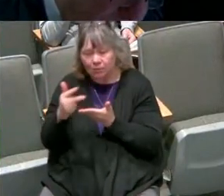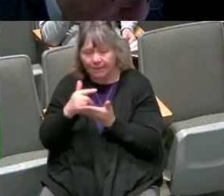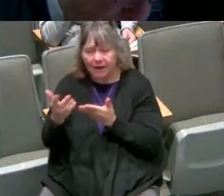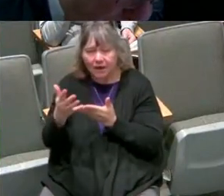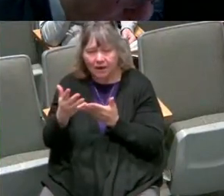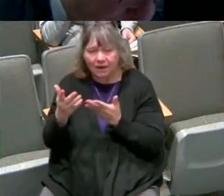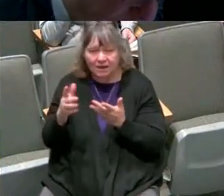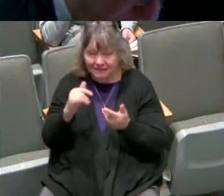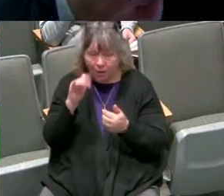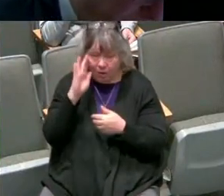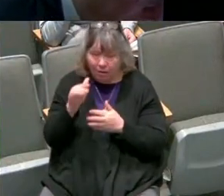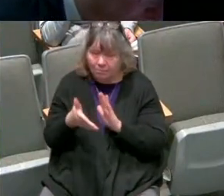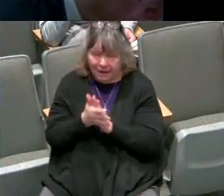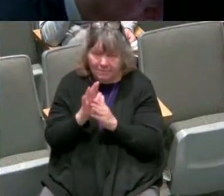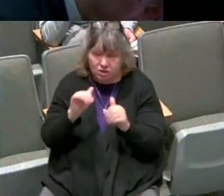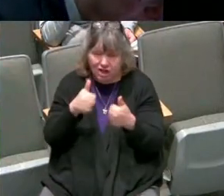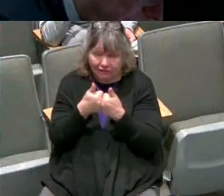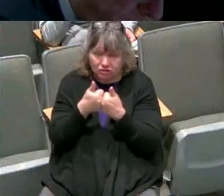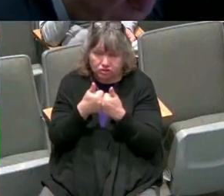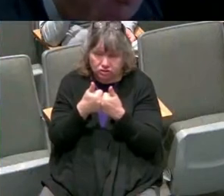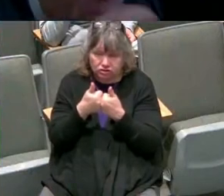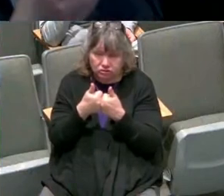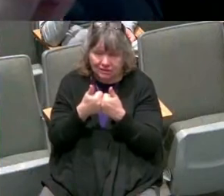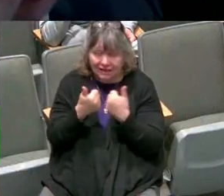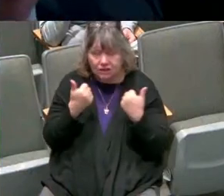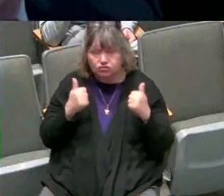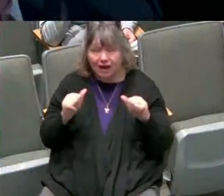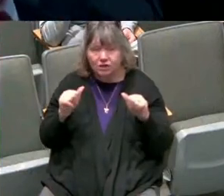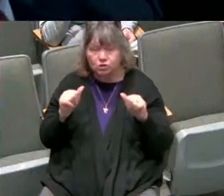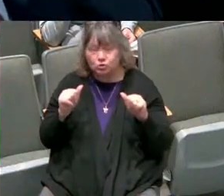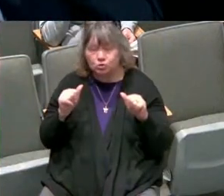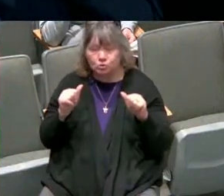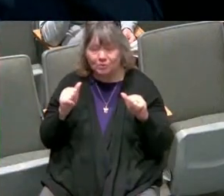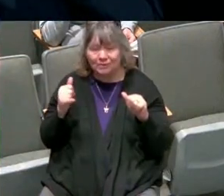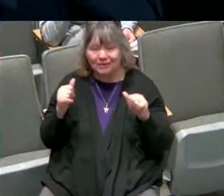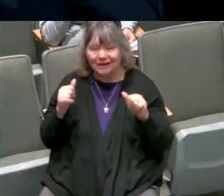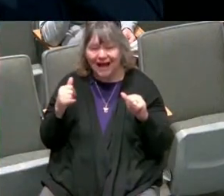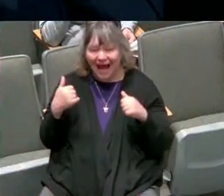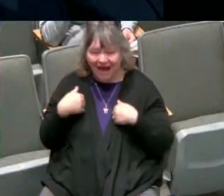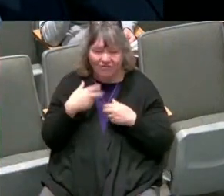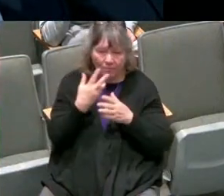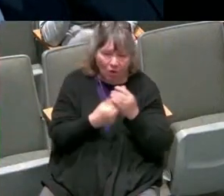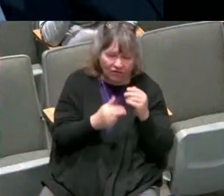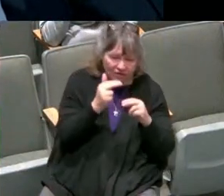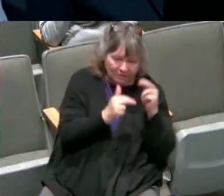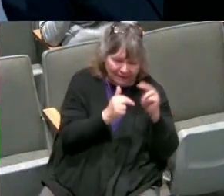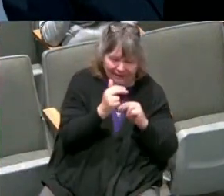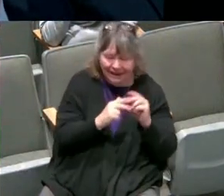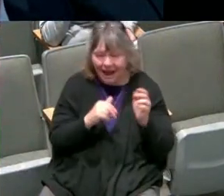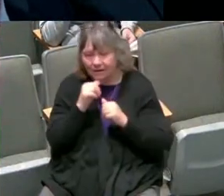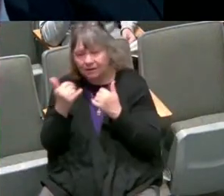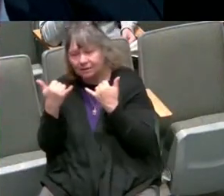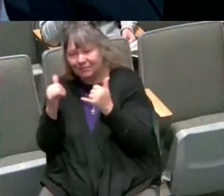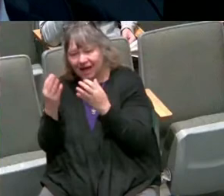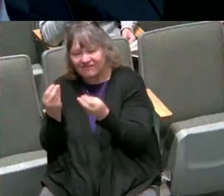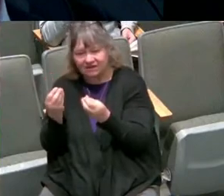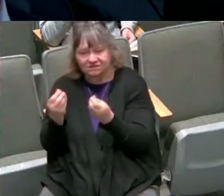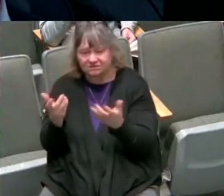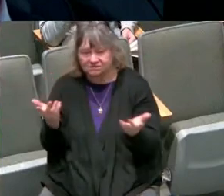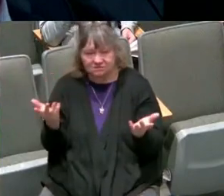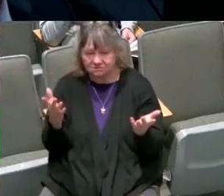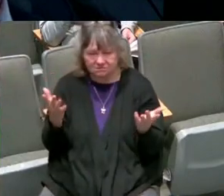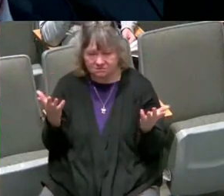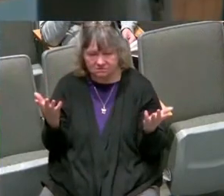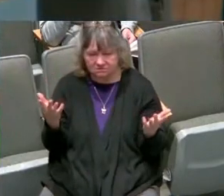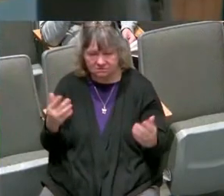that will become a challenge in in trying to accommodate both the building and play fields for the students